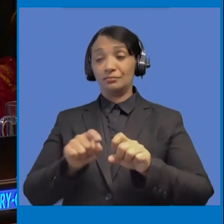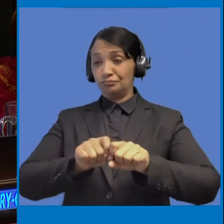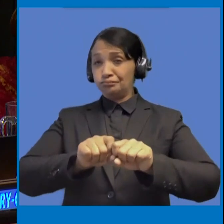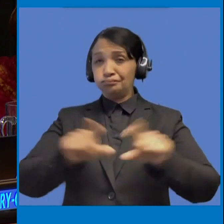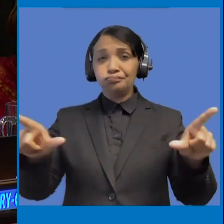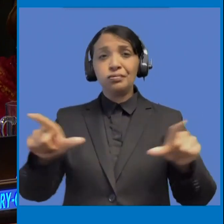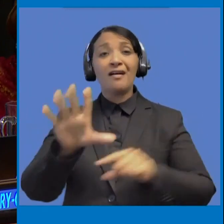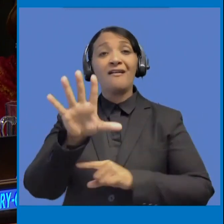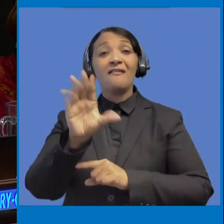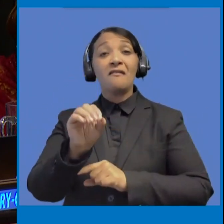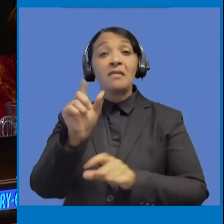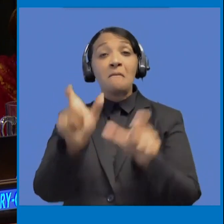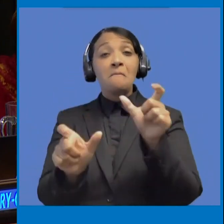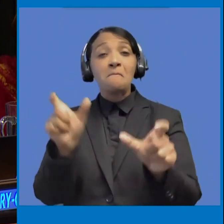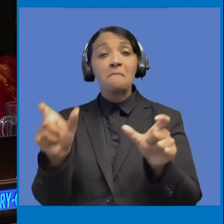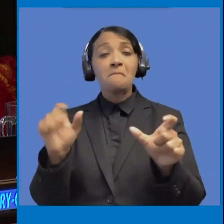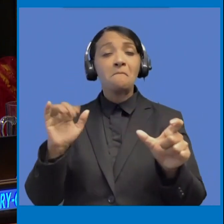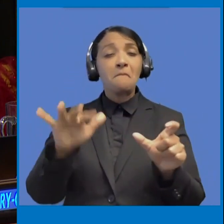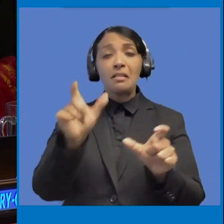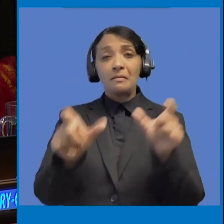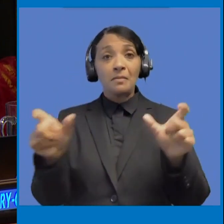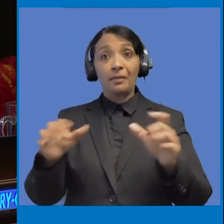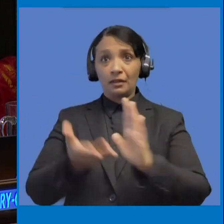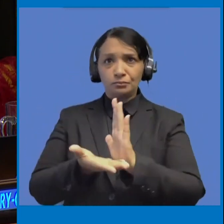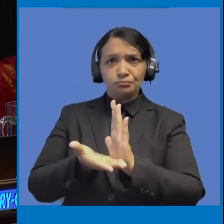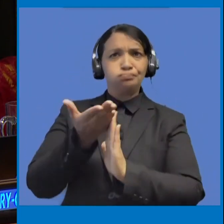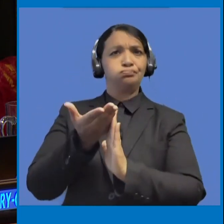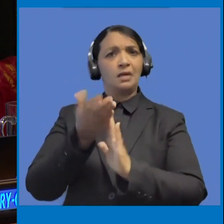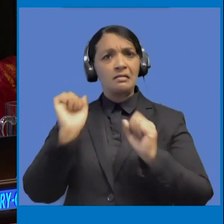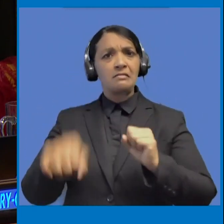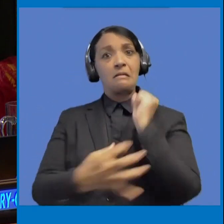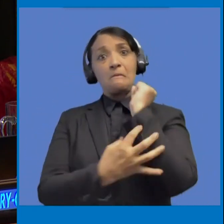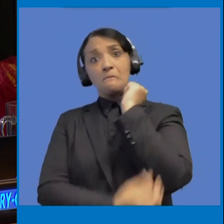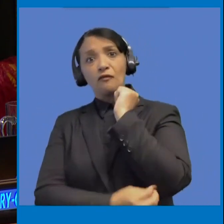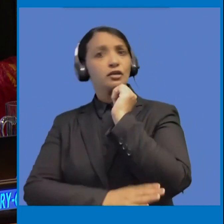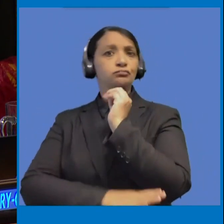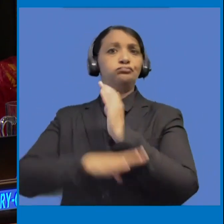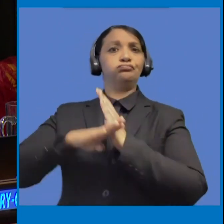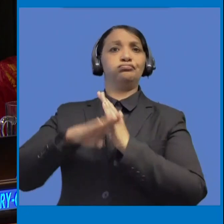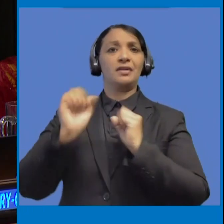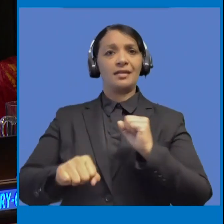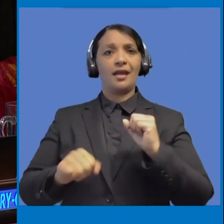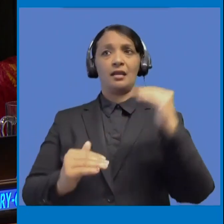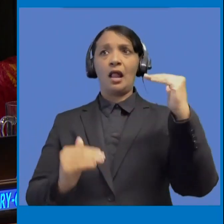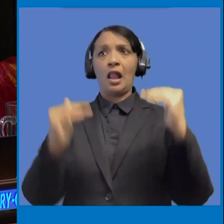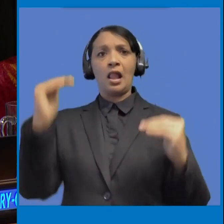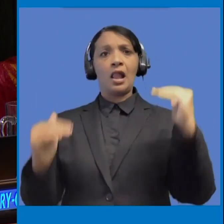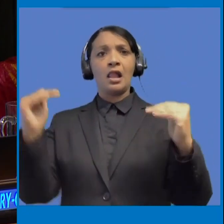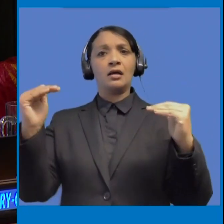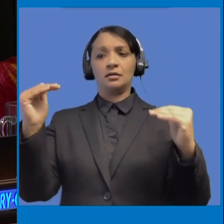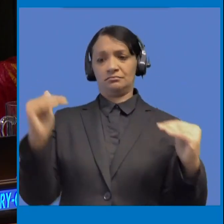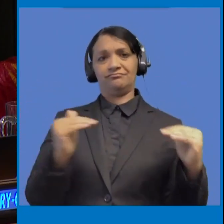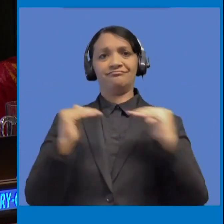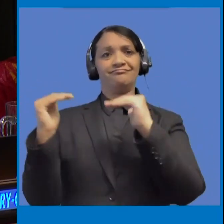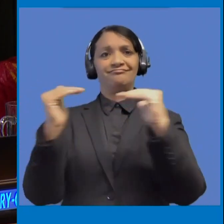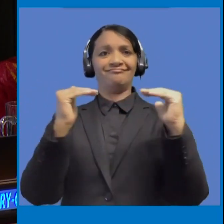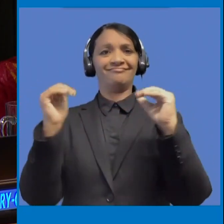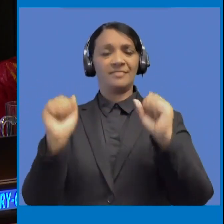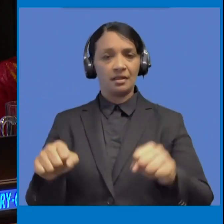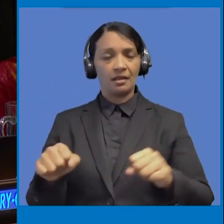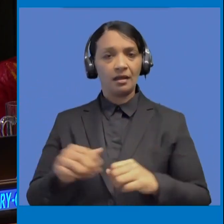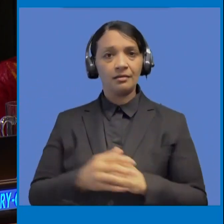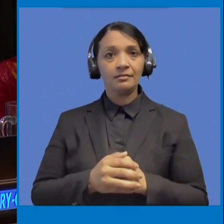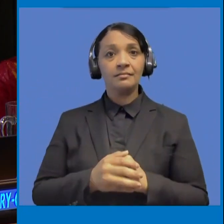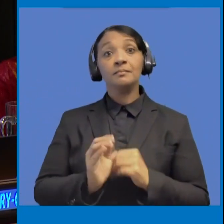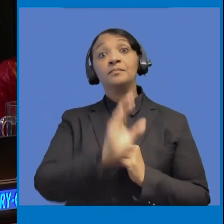poverty and reduce income inequalities. However, realizing the promise of the African Continental